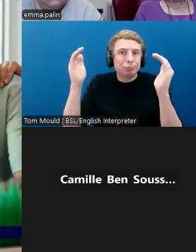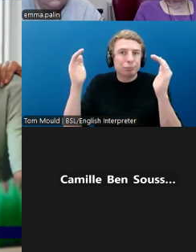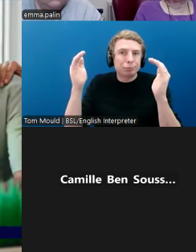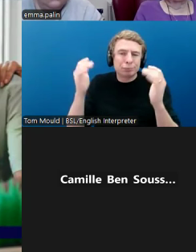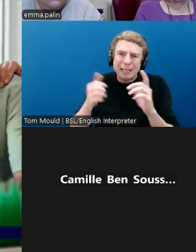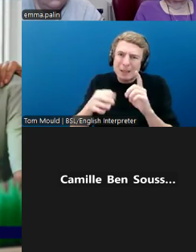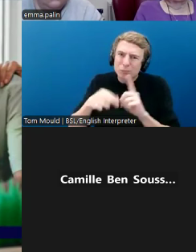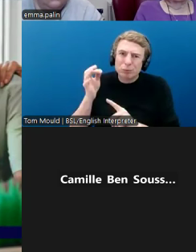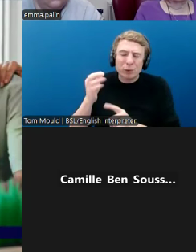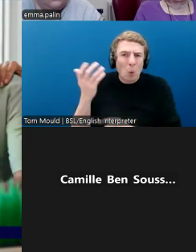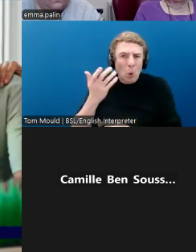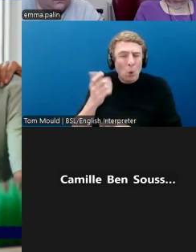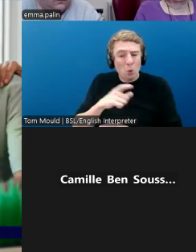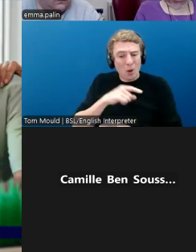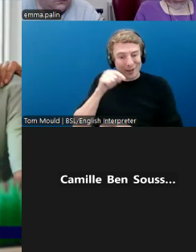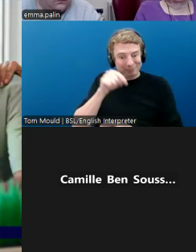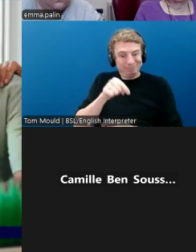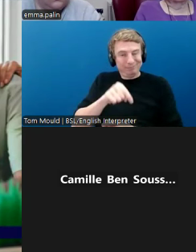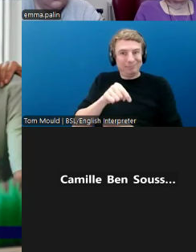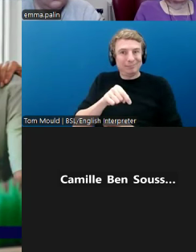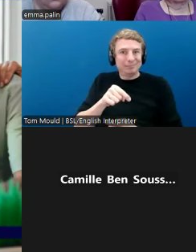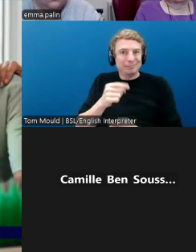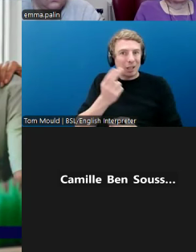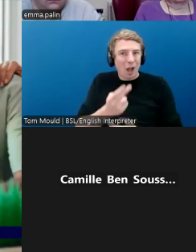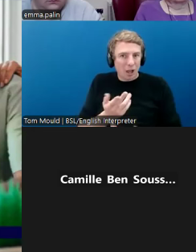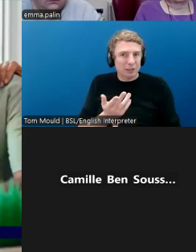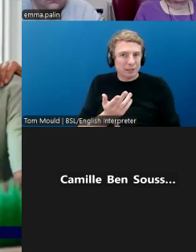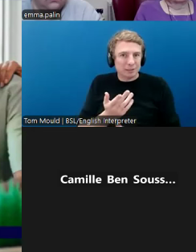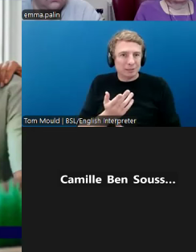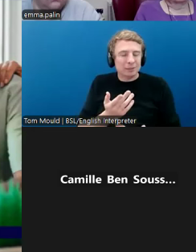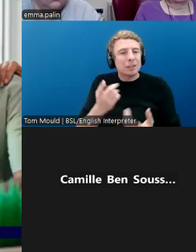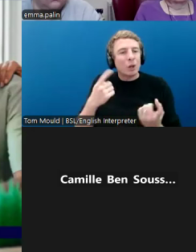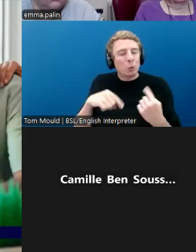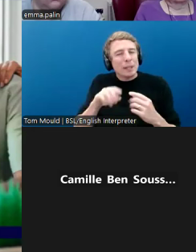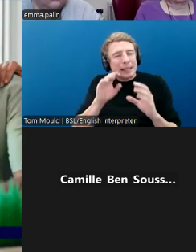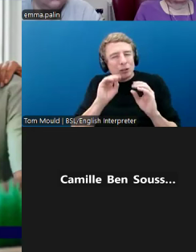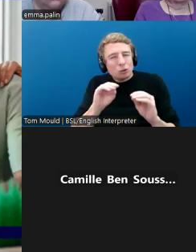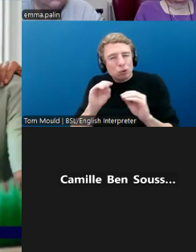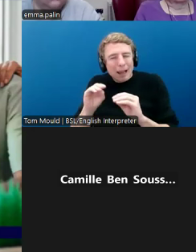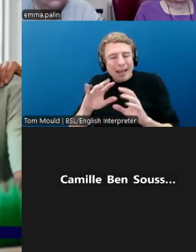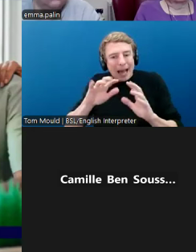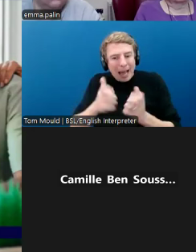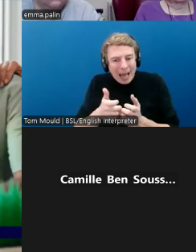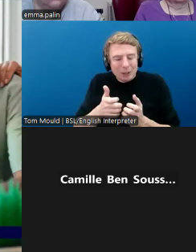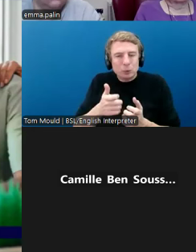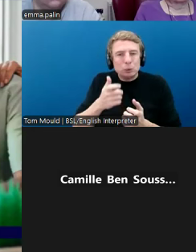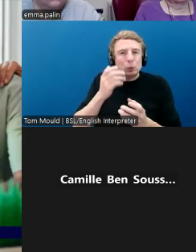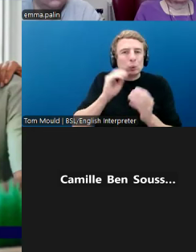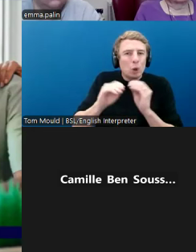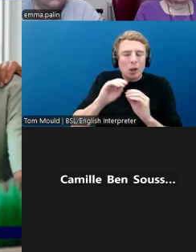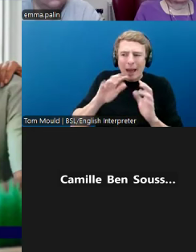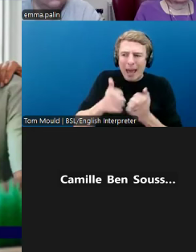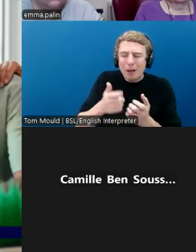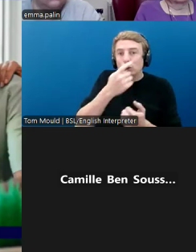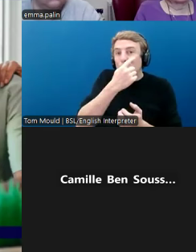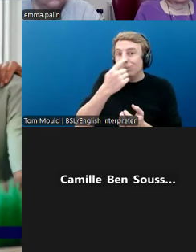equip staff and our artists with the opportunity to train and understand how to really measure impact well.